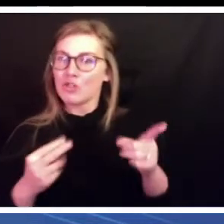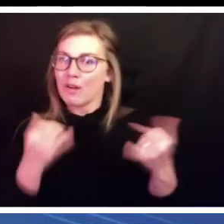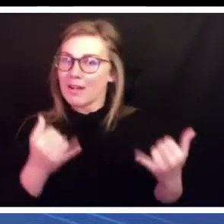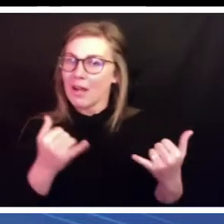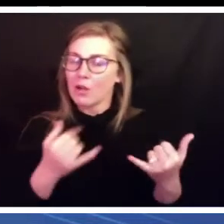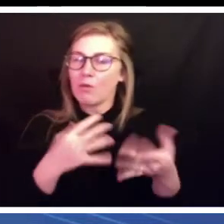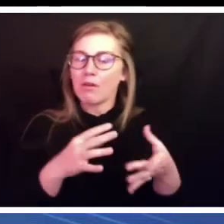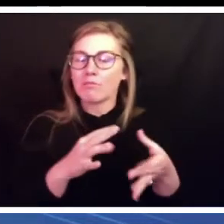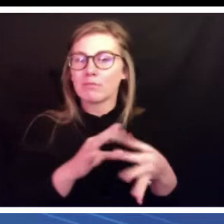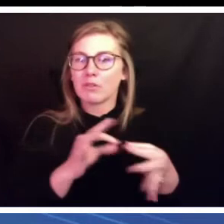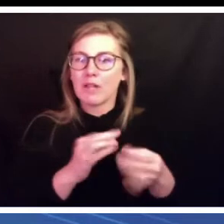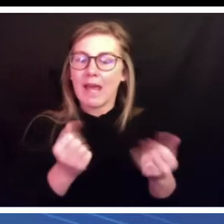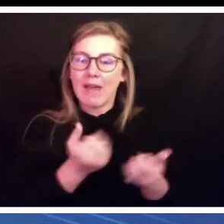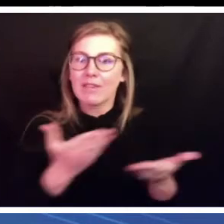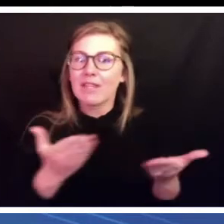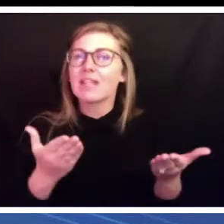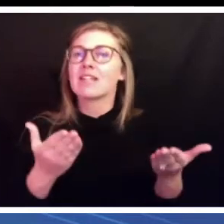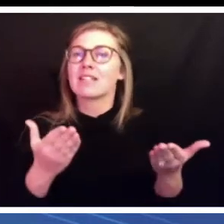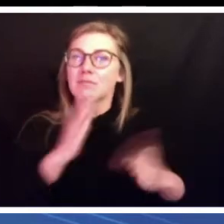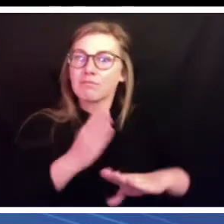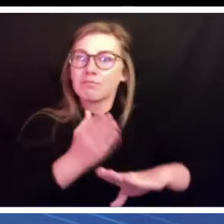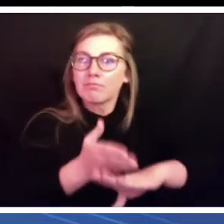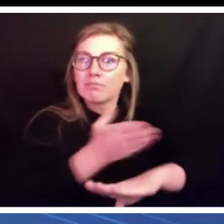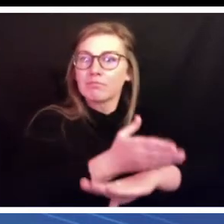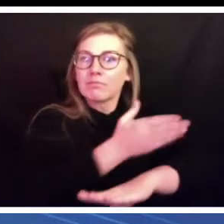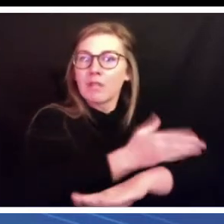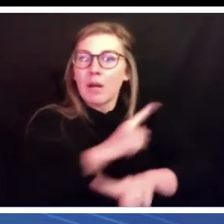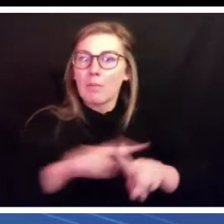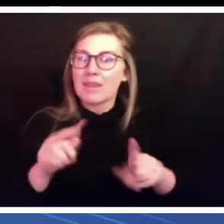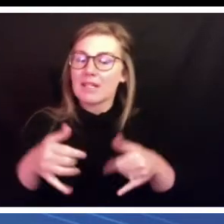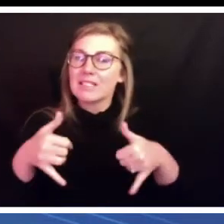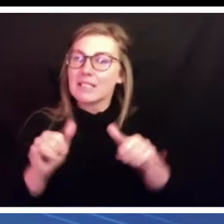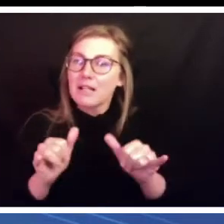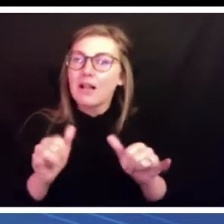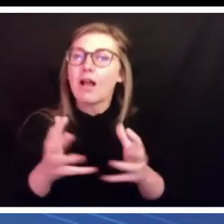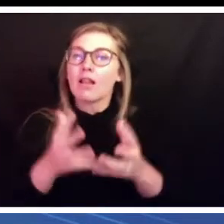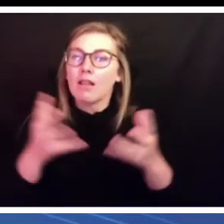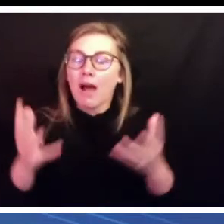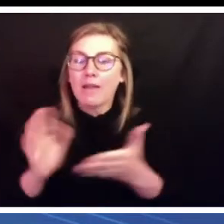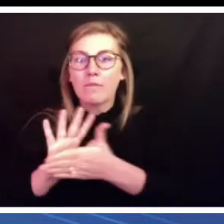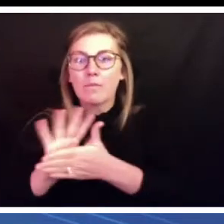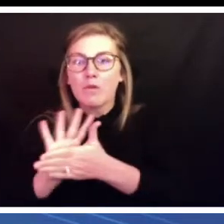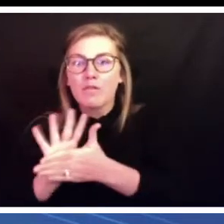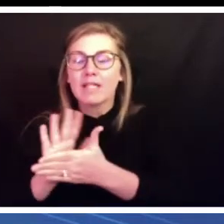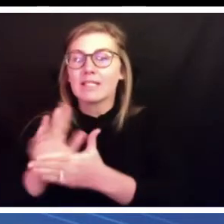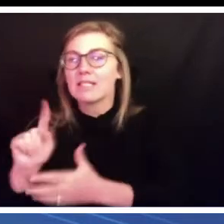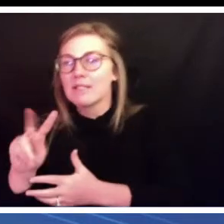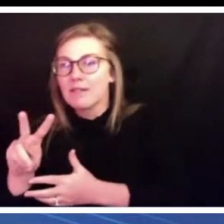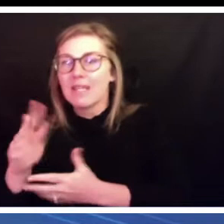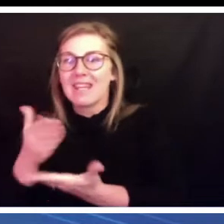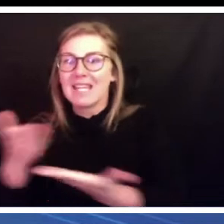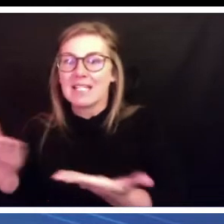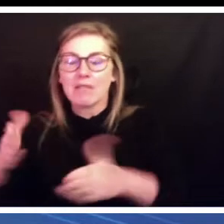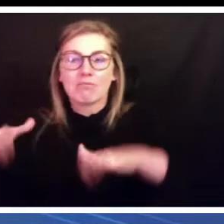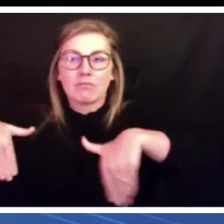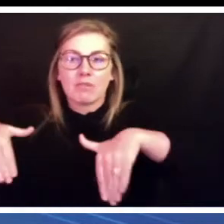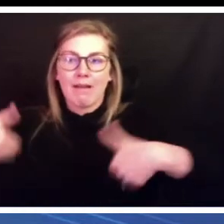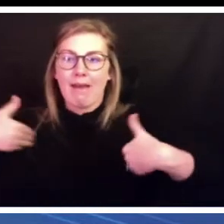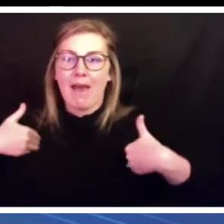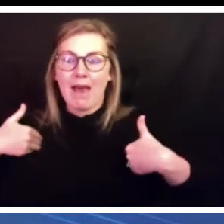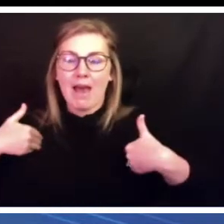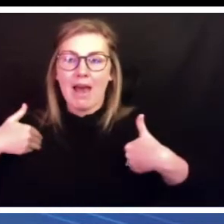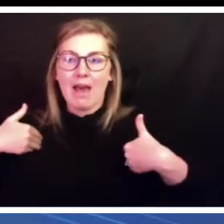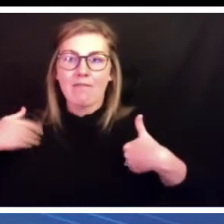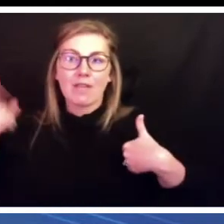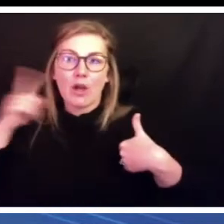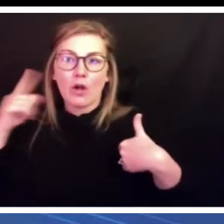but that there's still a lot of content that's not audio described. And it, and that it would need to make it all the way to a certain